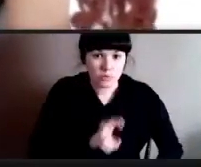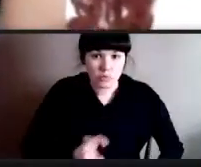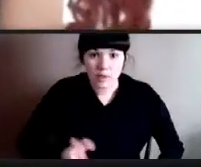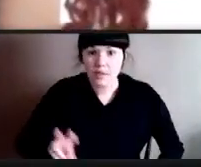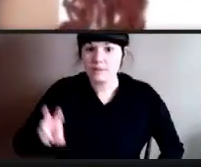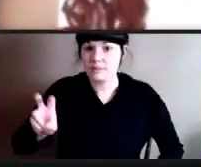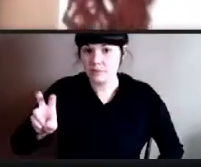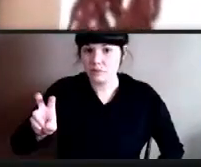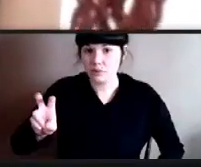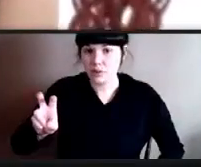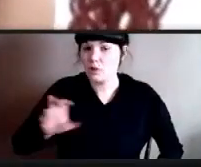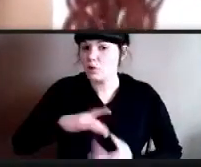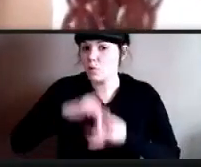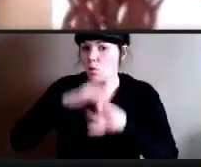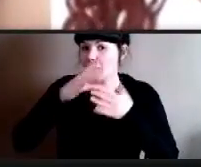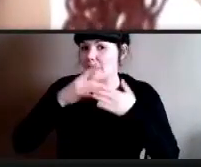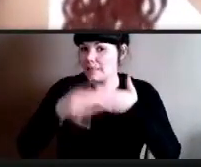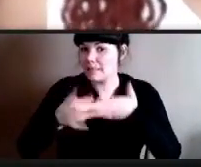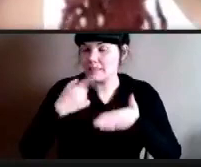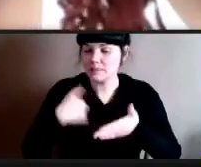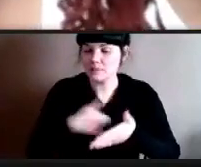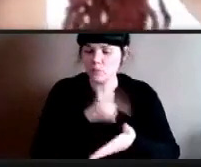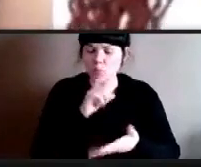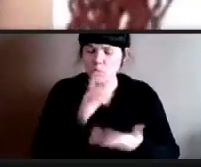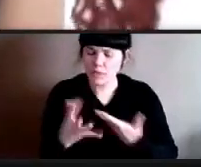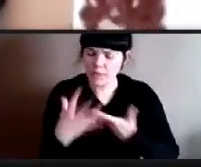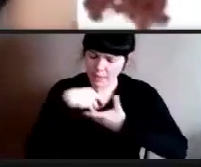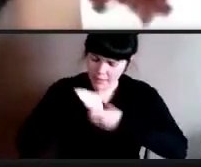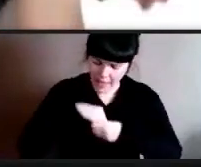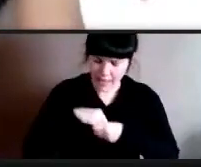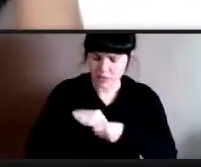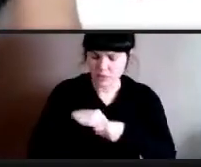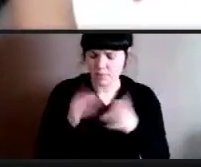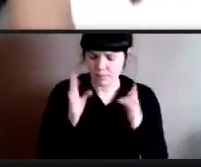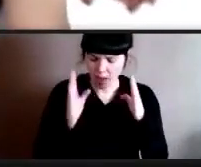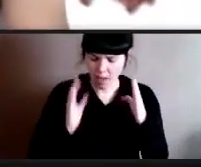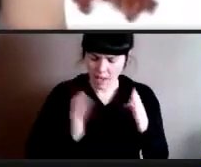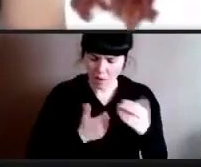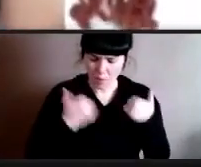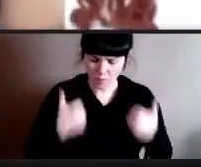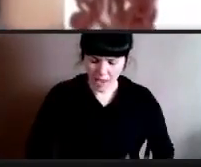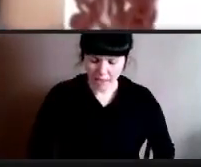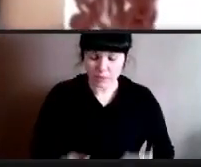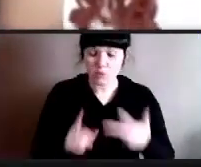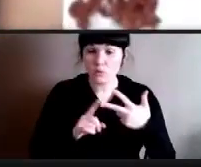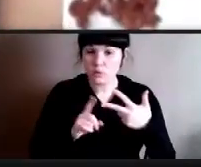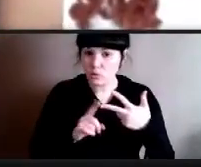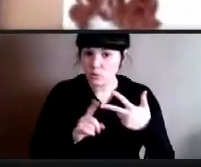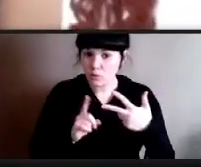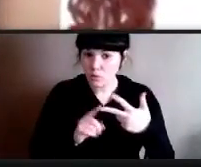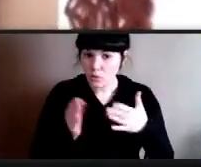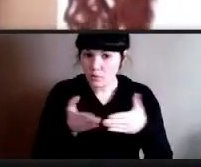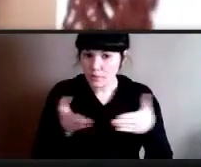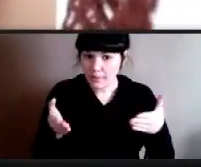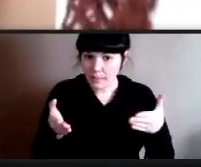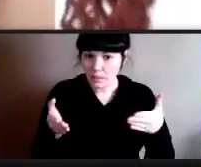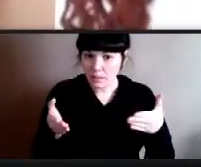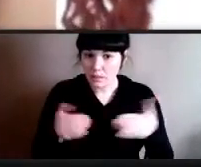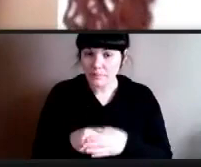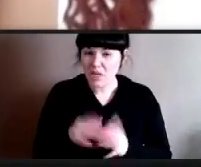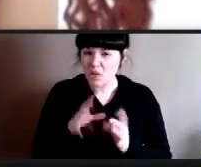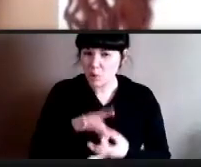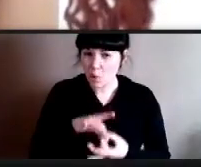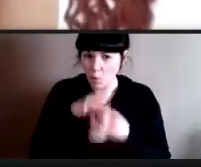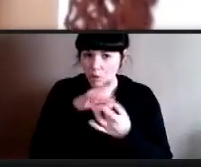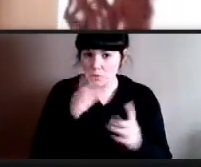our bodies. And then the third place that yoga supports is in being aware of the thoughts that we hold in